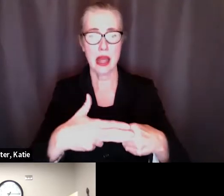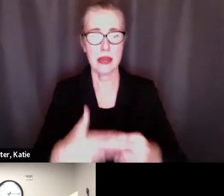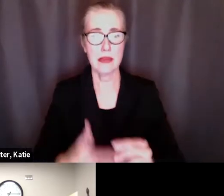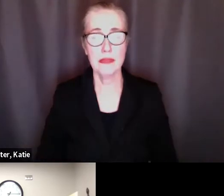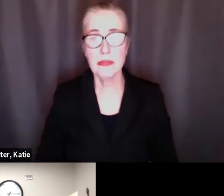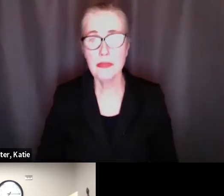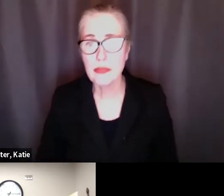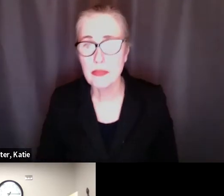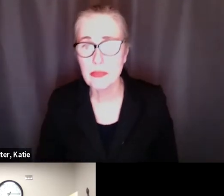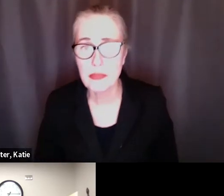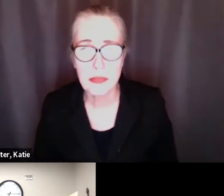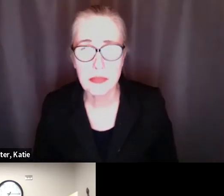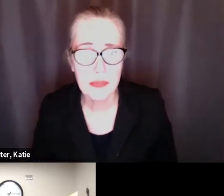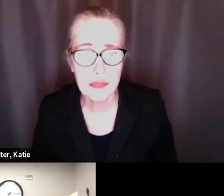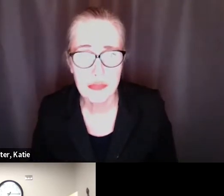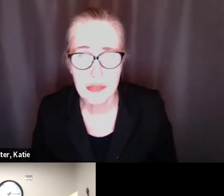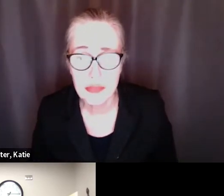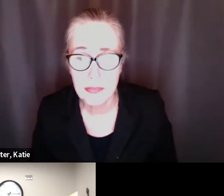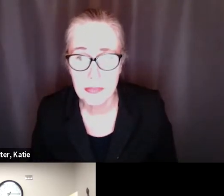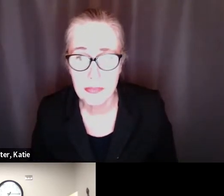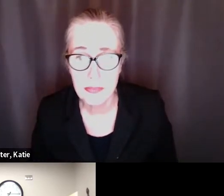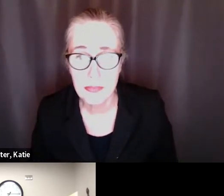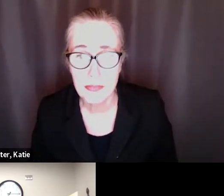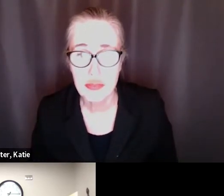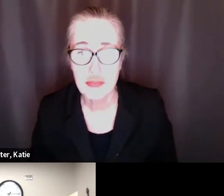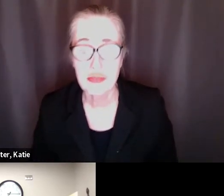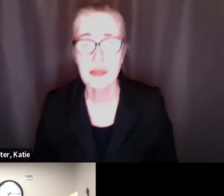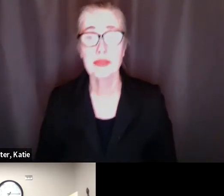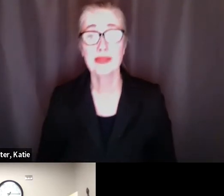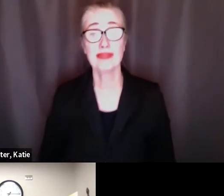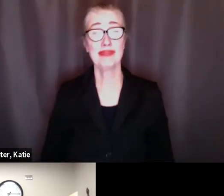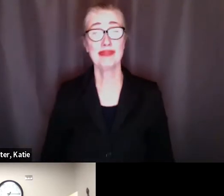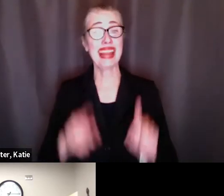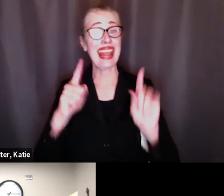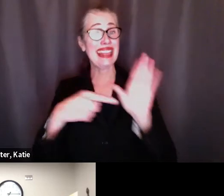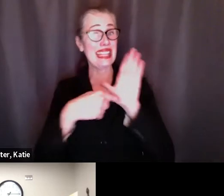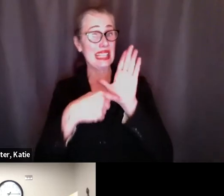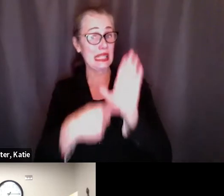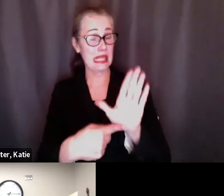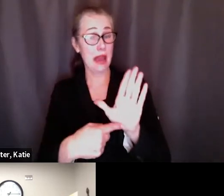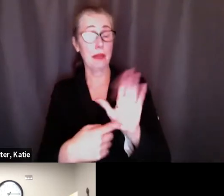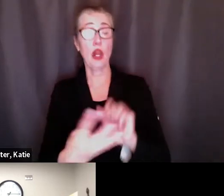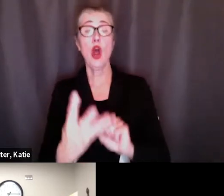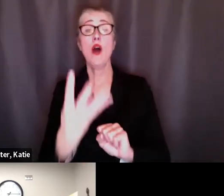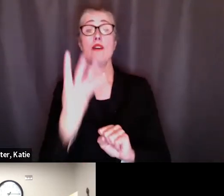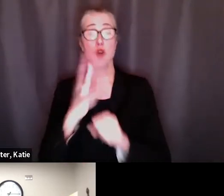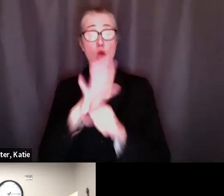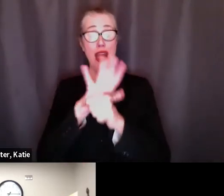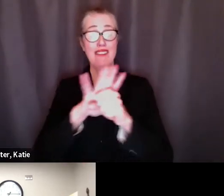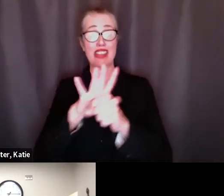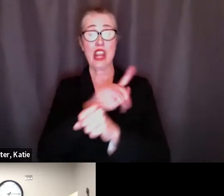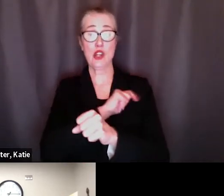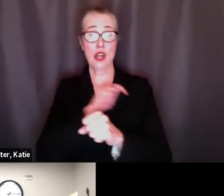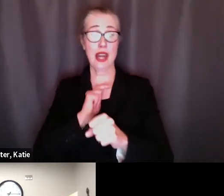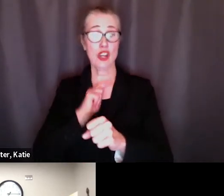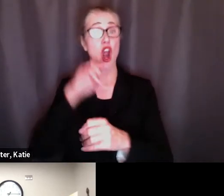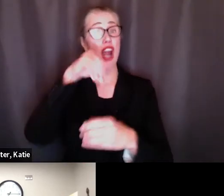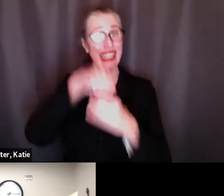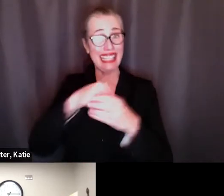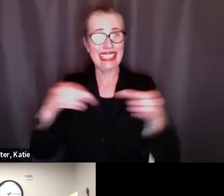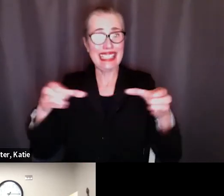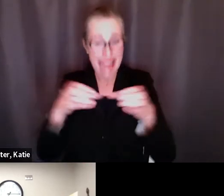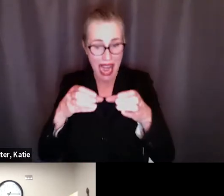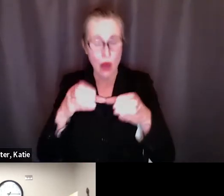so with this one here again we're able to get four of the trusty areas within santa barbara unified and we were able to